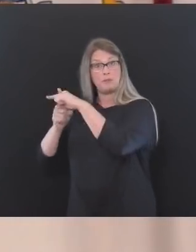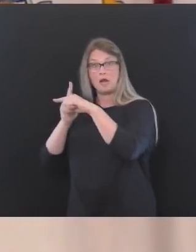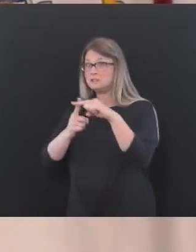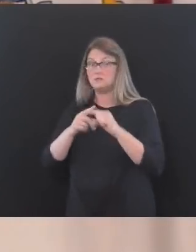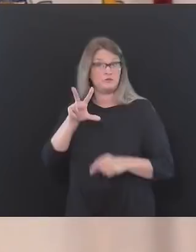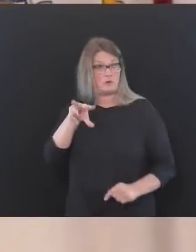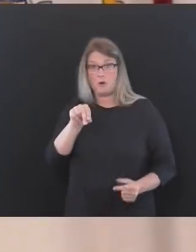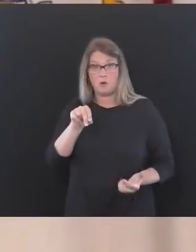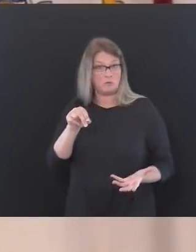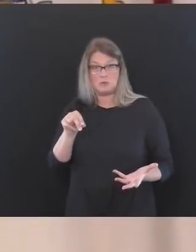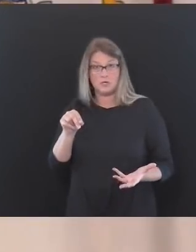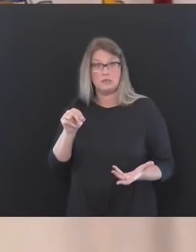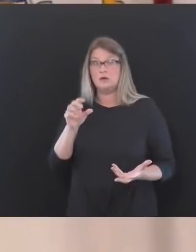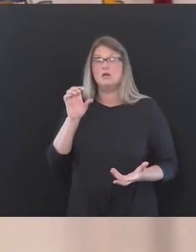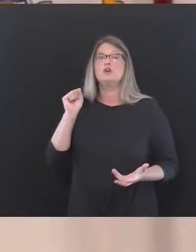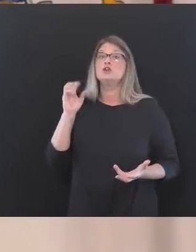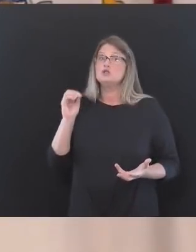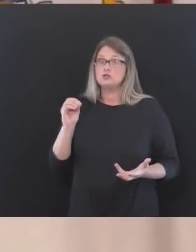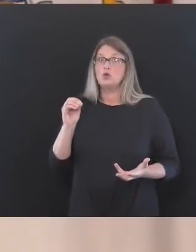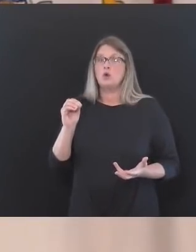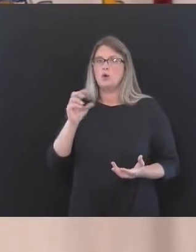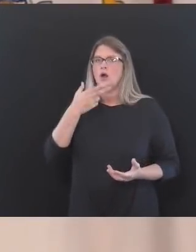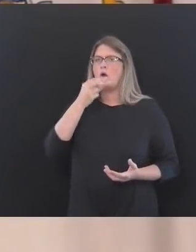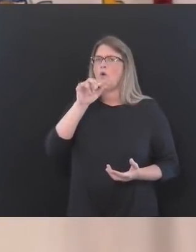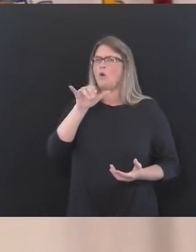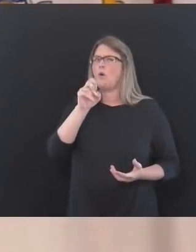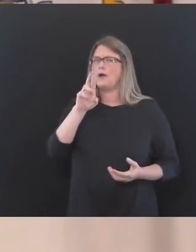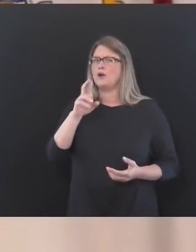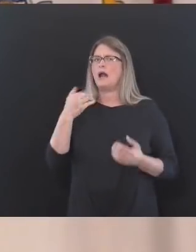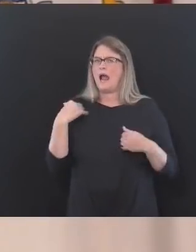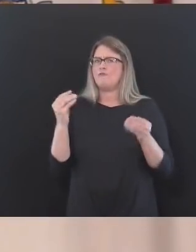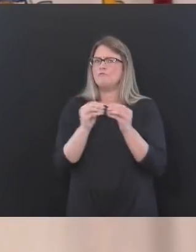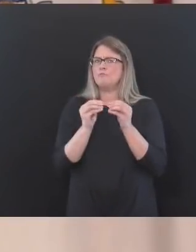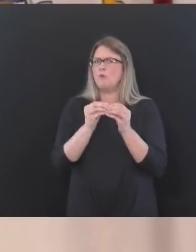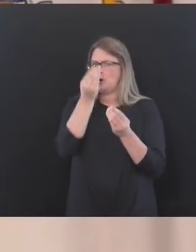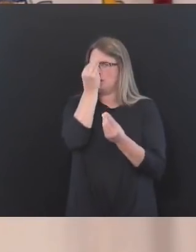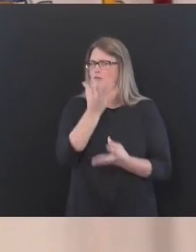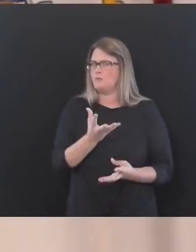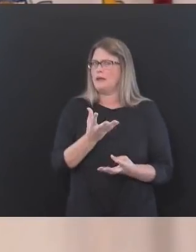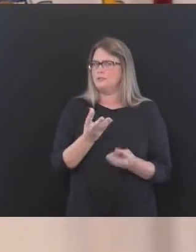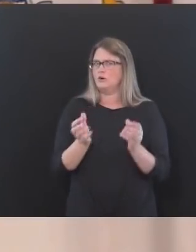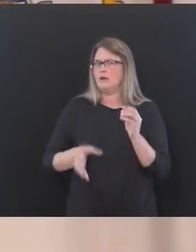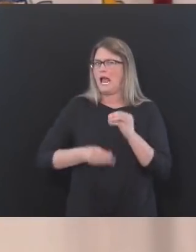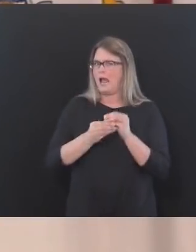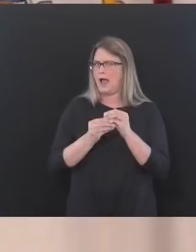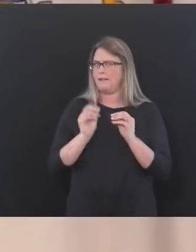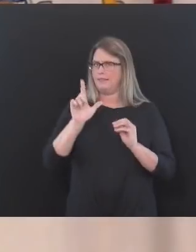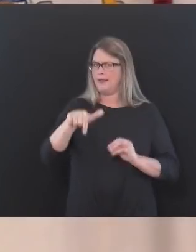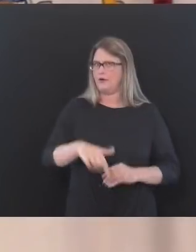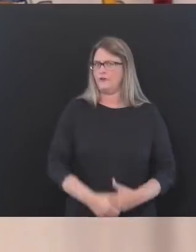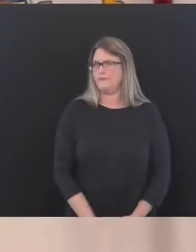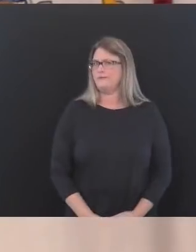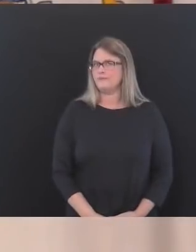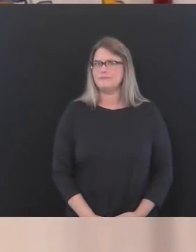situation. And General Hoyer will give you more details on this measure in just a few minutes.